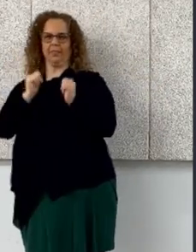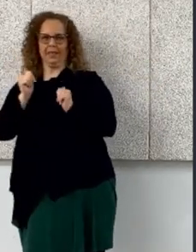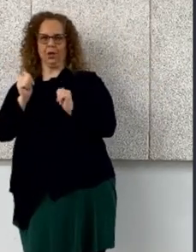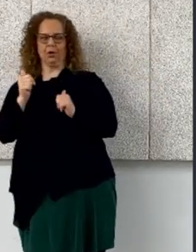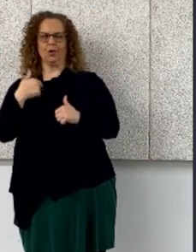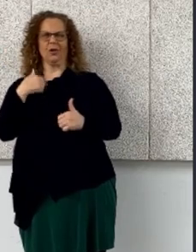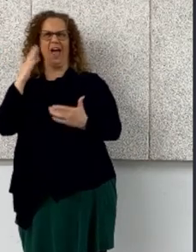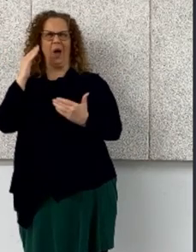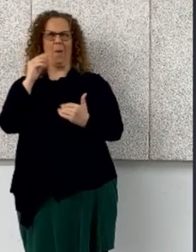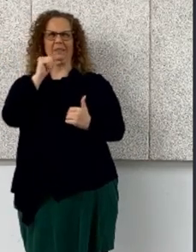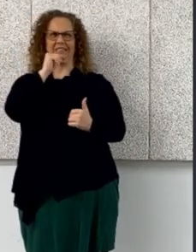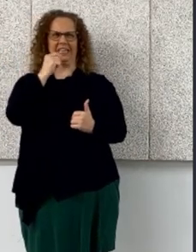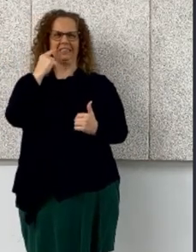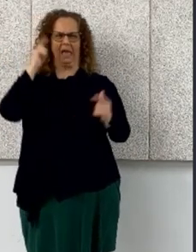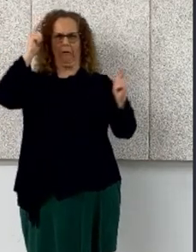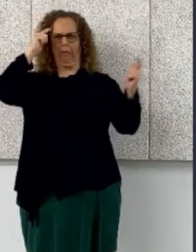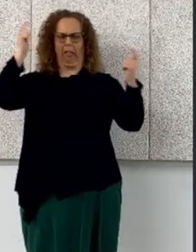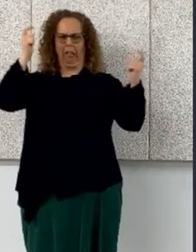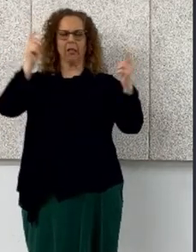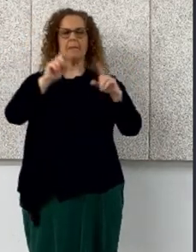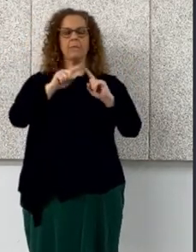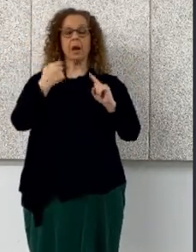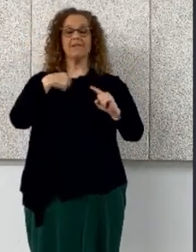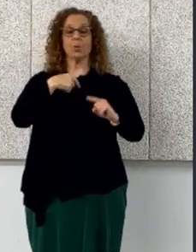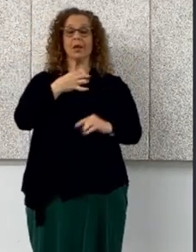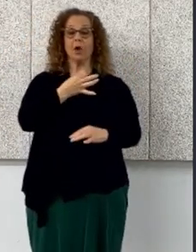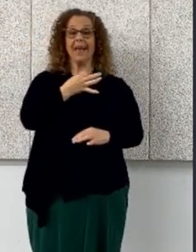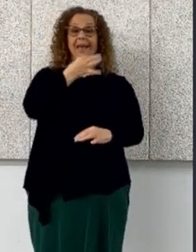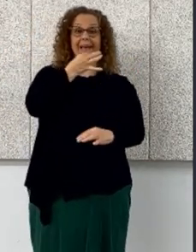arrogant, like if we're the experts on the audience,